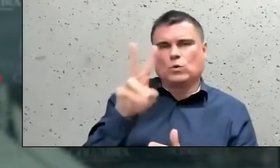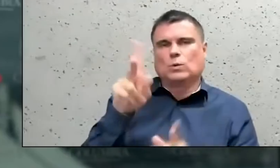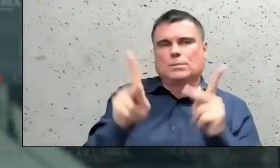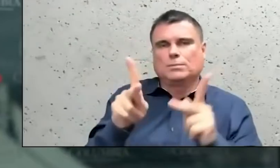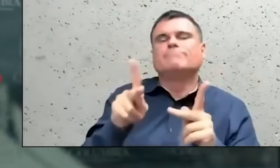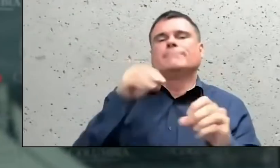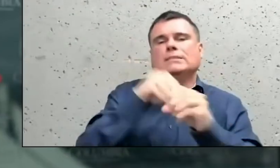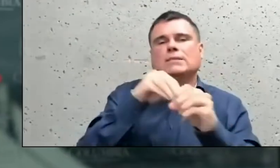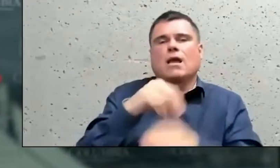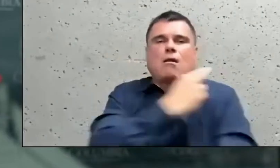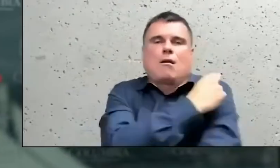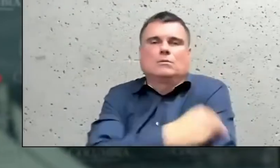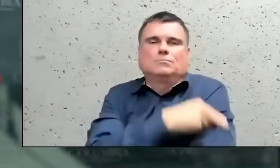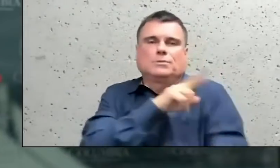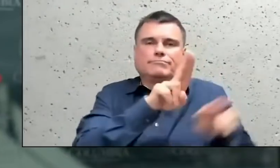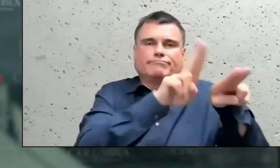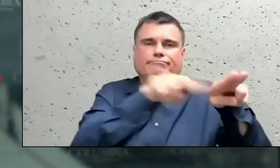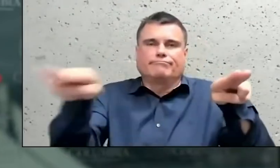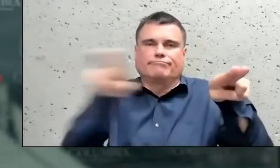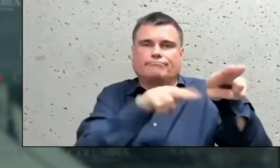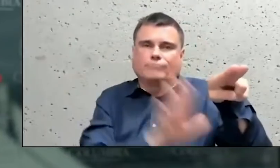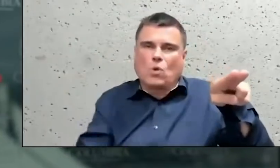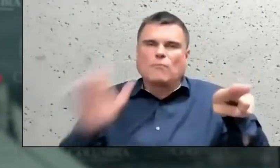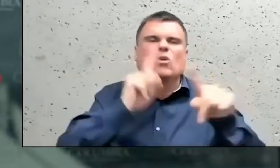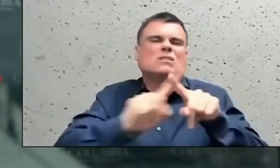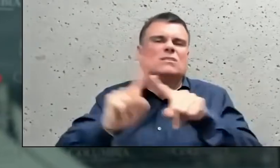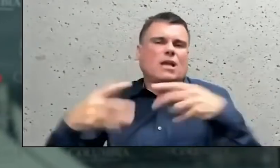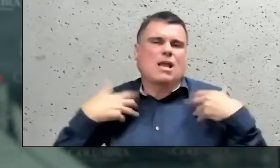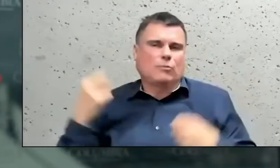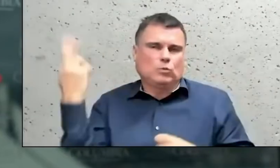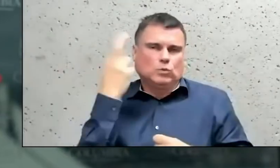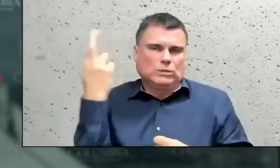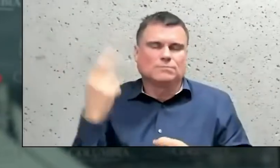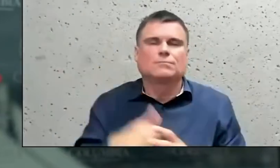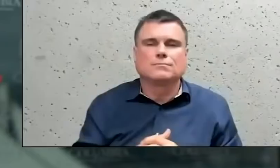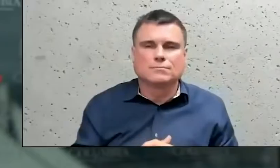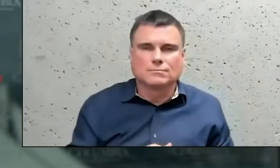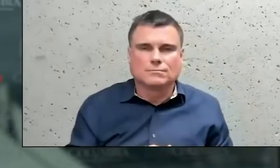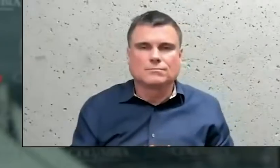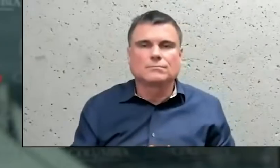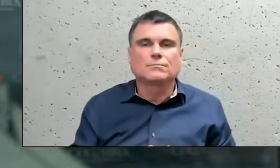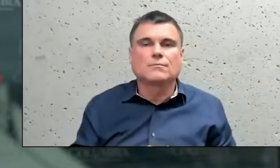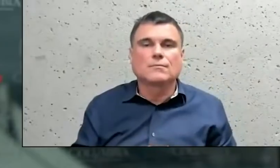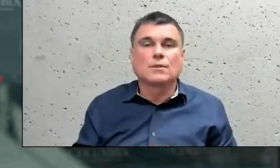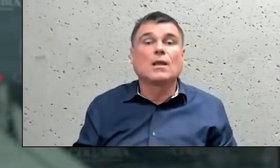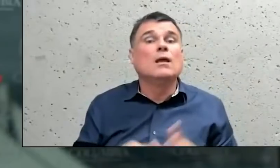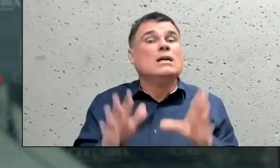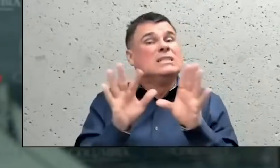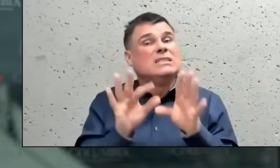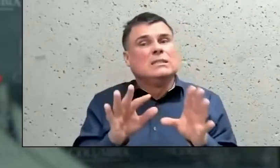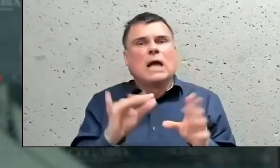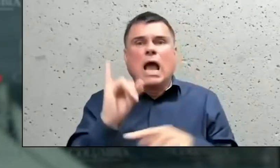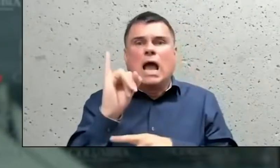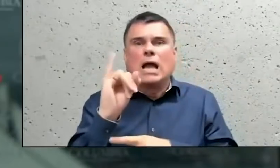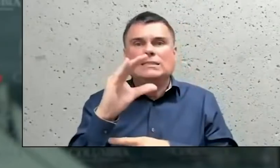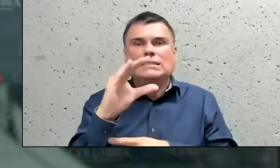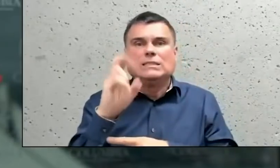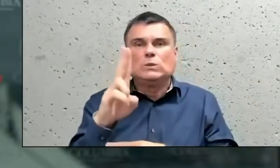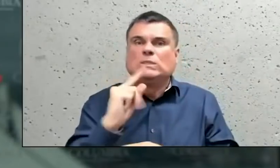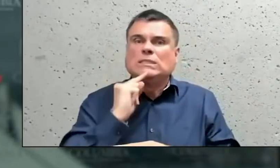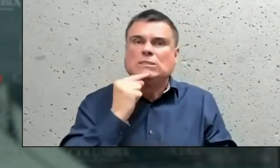capacity. In terms of critical care, we have 510 critical care beds in BC, 218 surge beds. We're currently